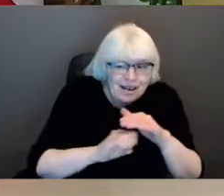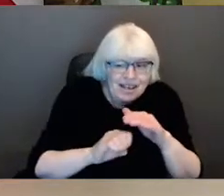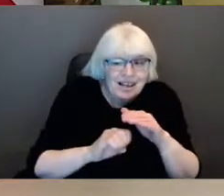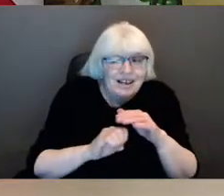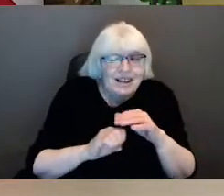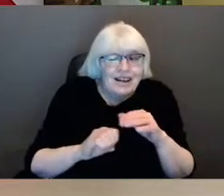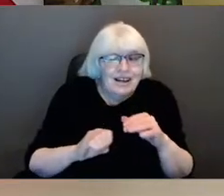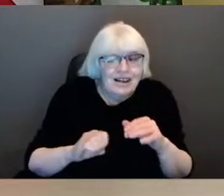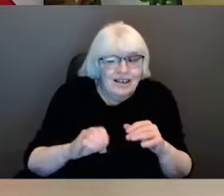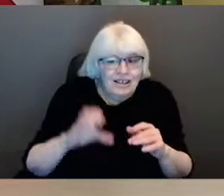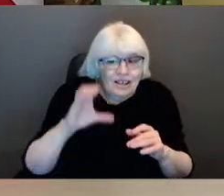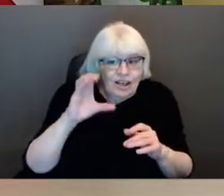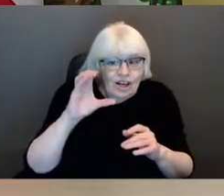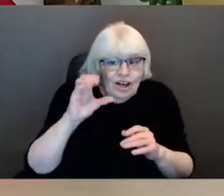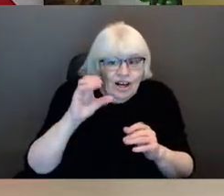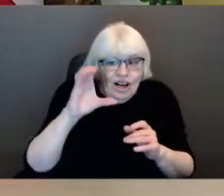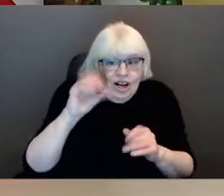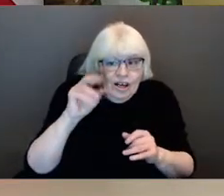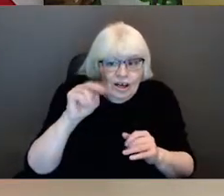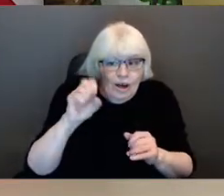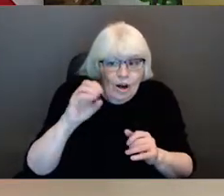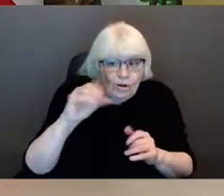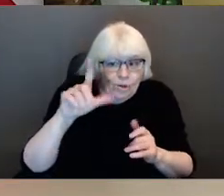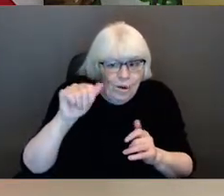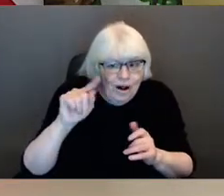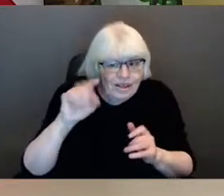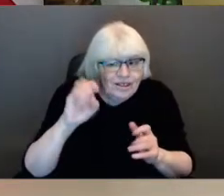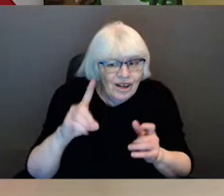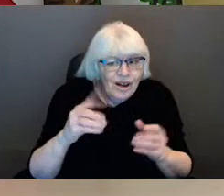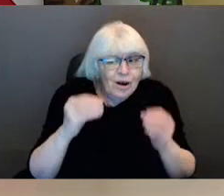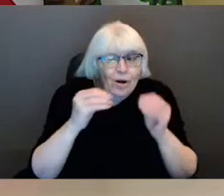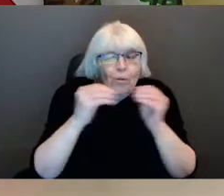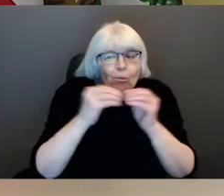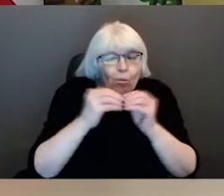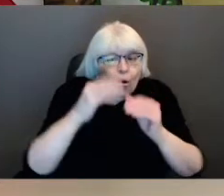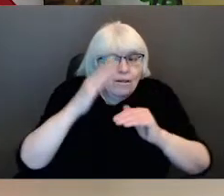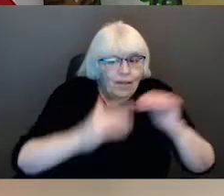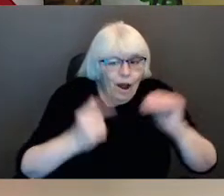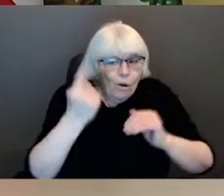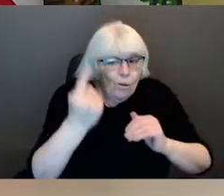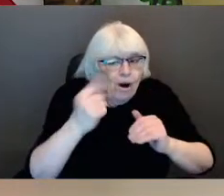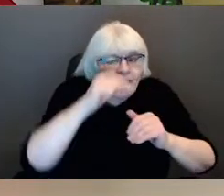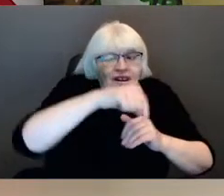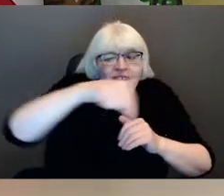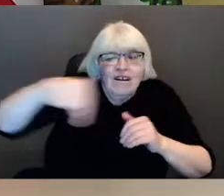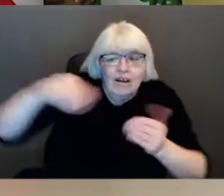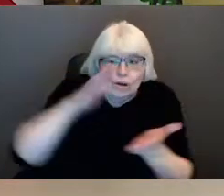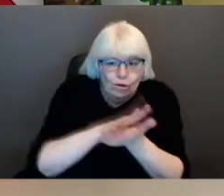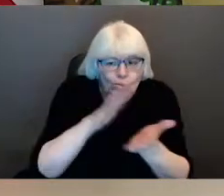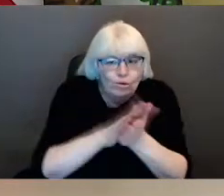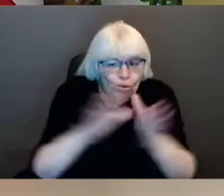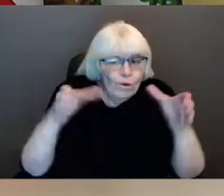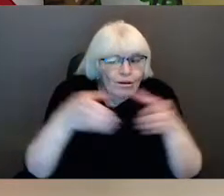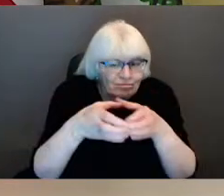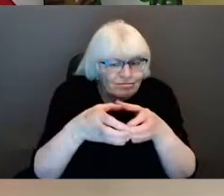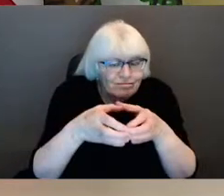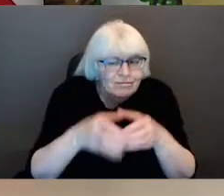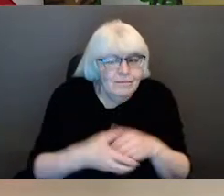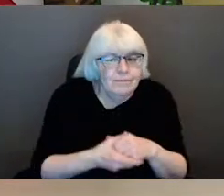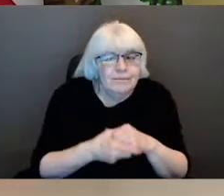the versus a high school. So I think that's just one comment. And out of those 5,